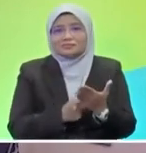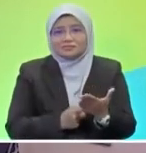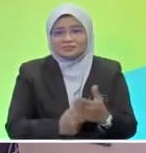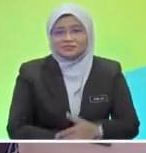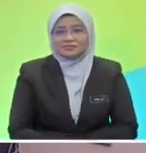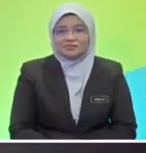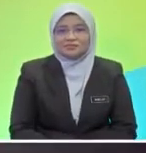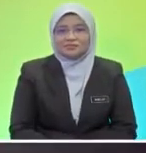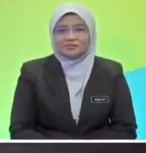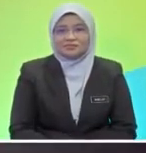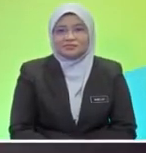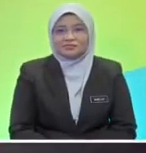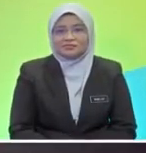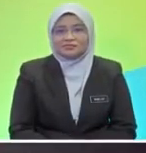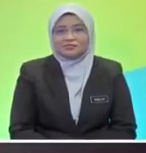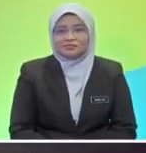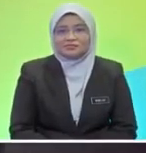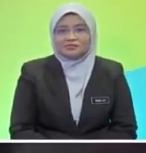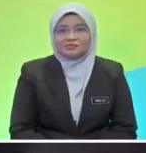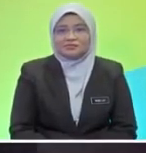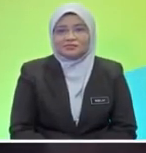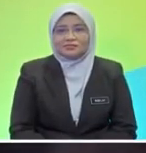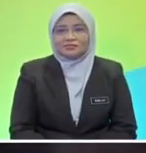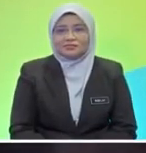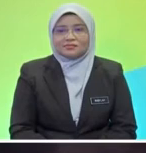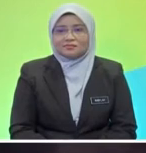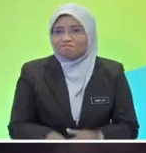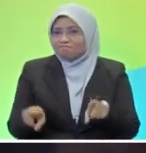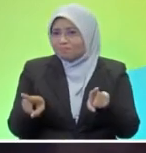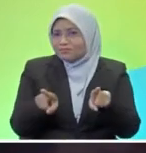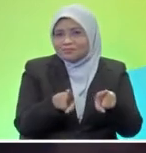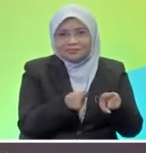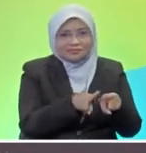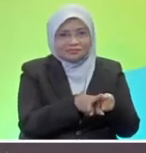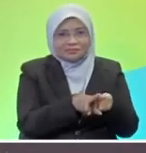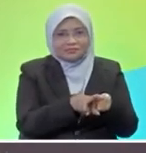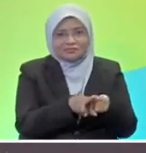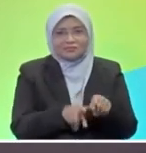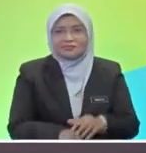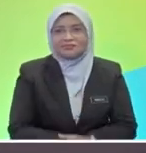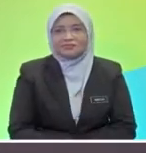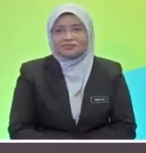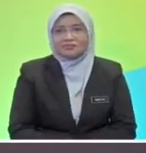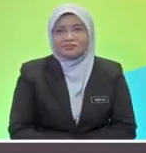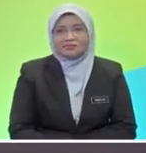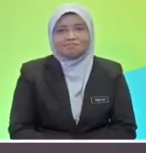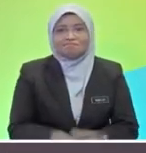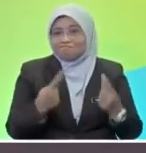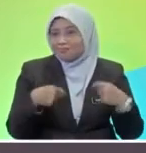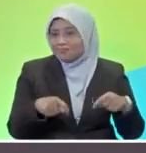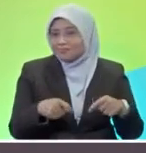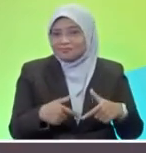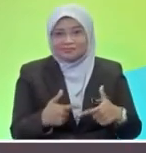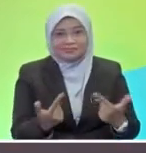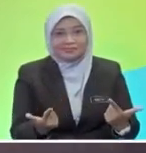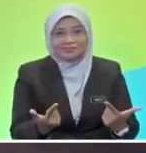time. I can't wait. It's the same thing again. Hopping. Hopping. Okay, you want me to throw again?